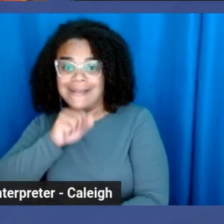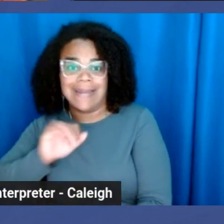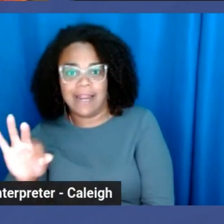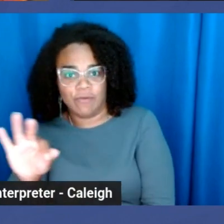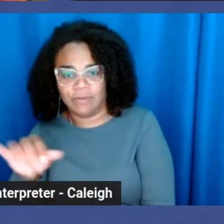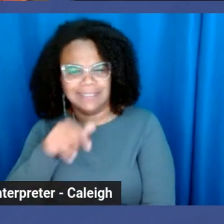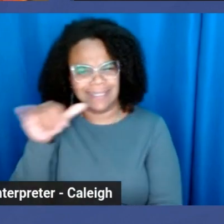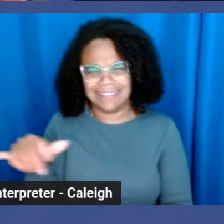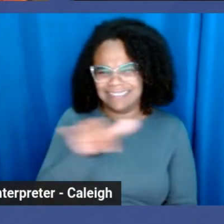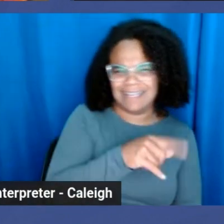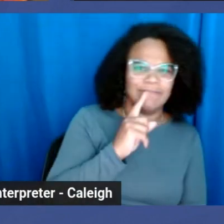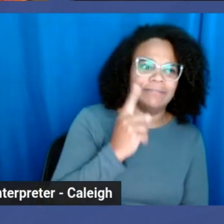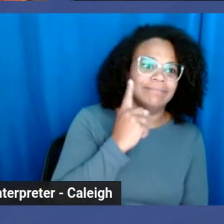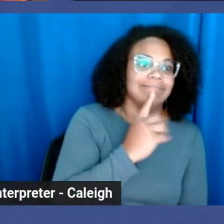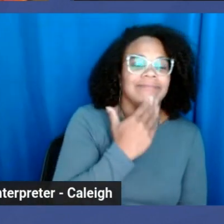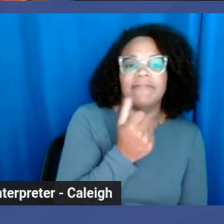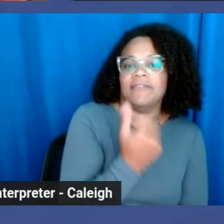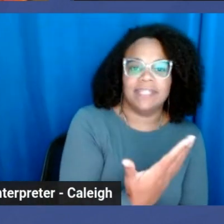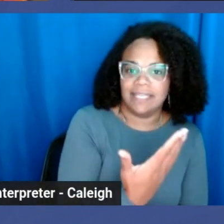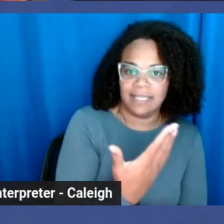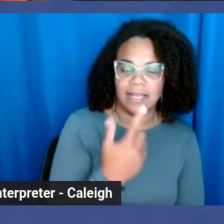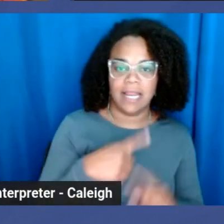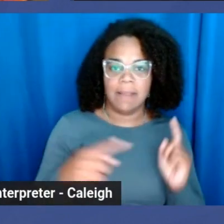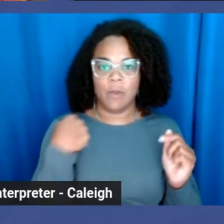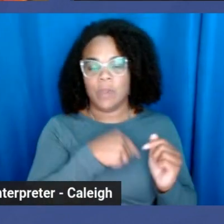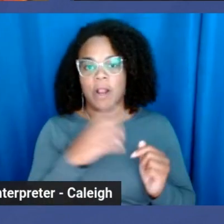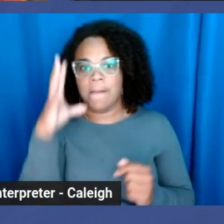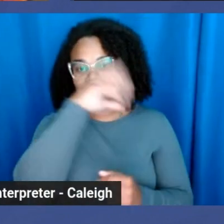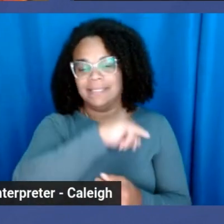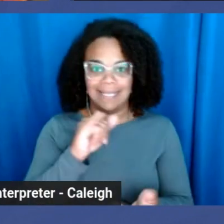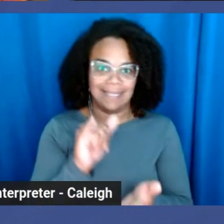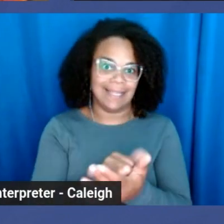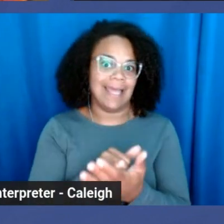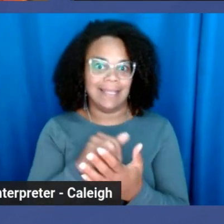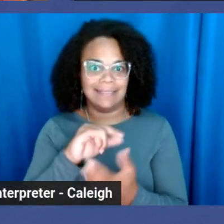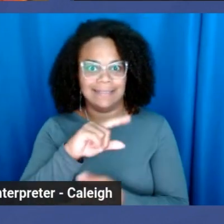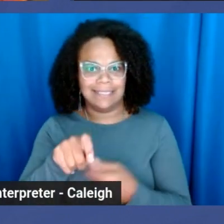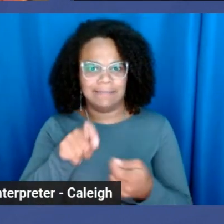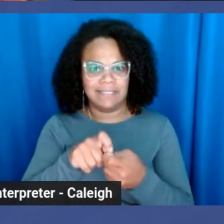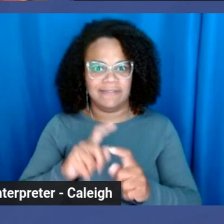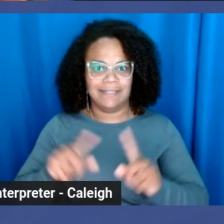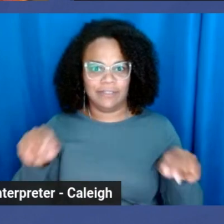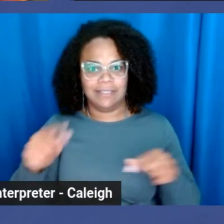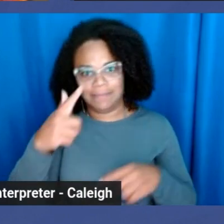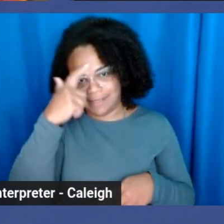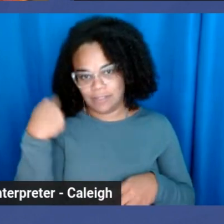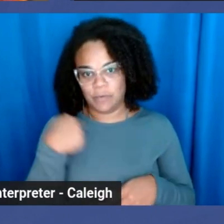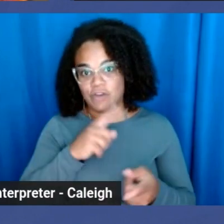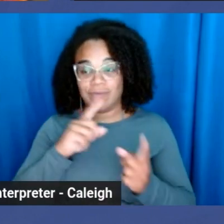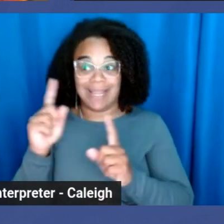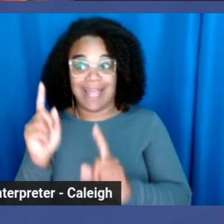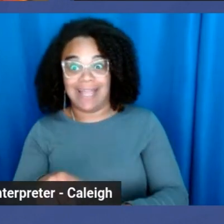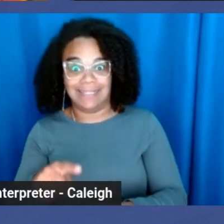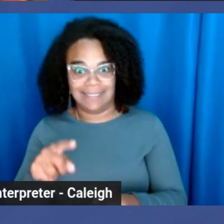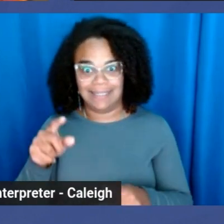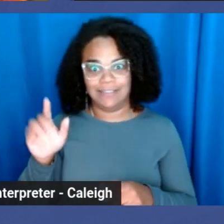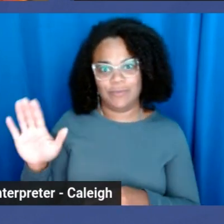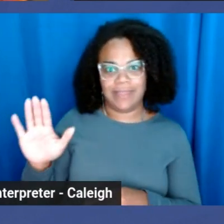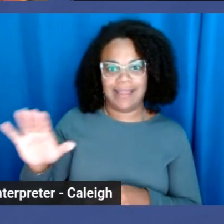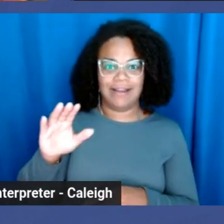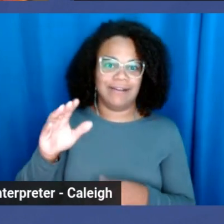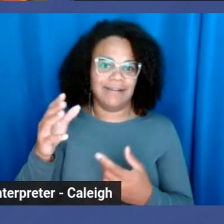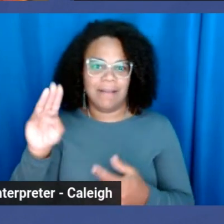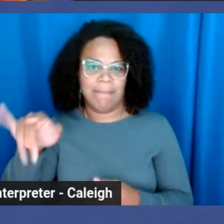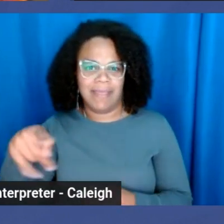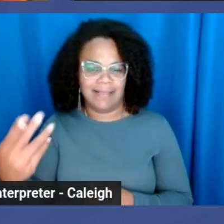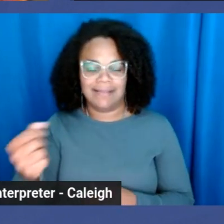we're missing some of this nuance because we're reacting to these moral panicky, so to speak, myths at a really high rate, which wasn't